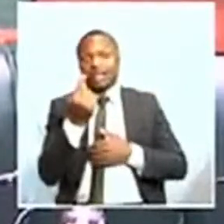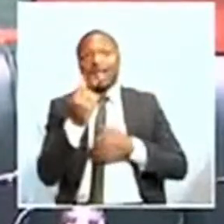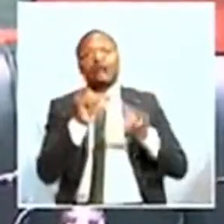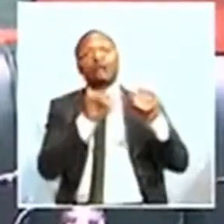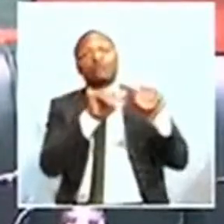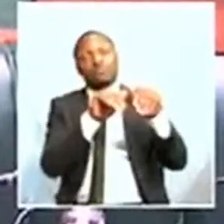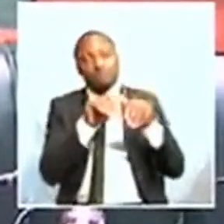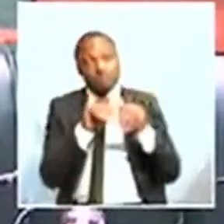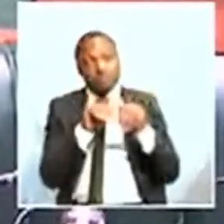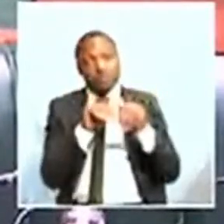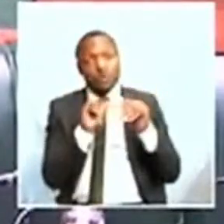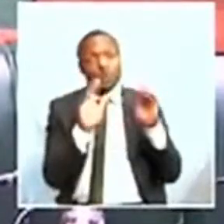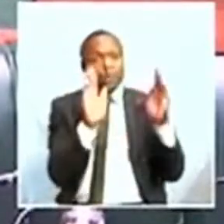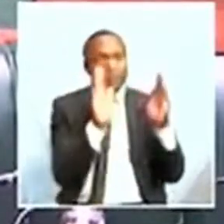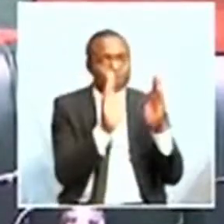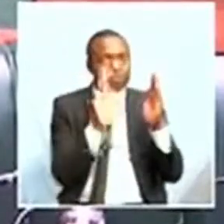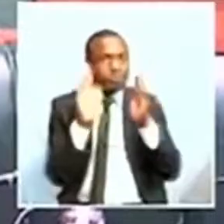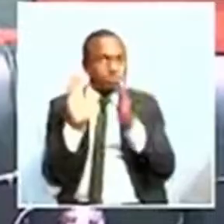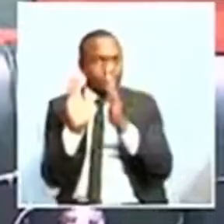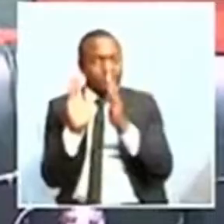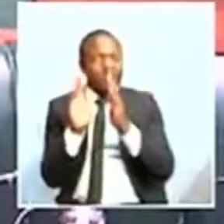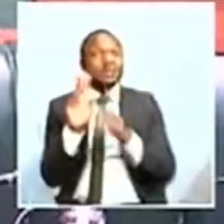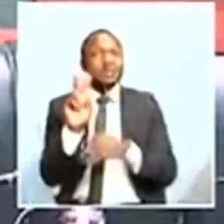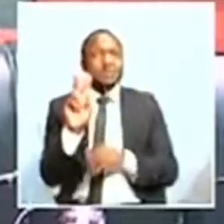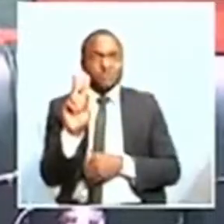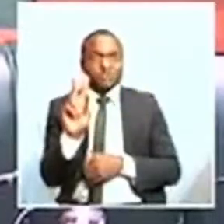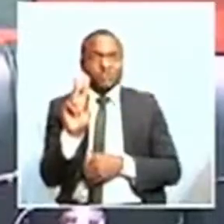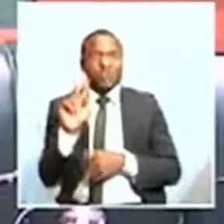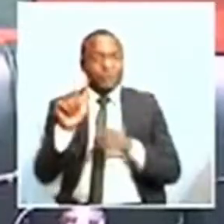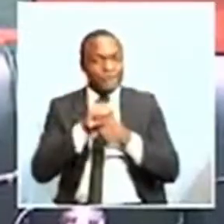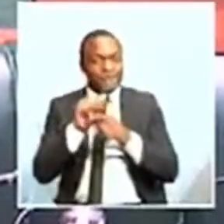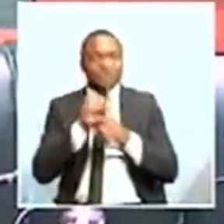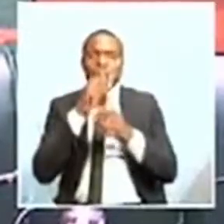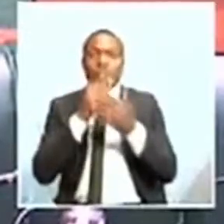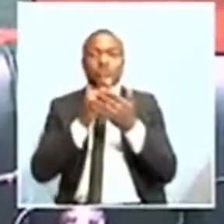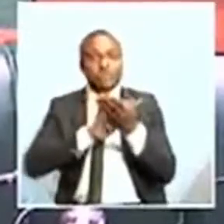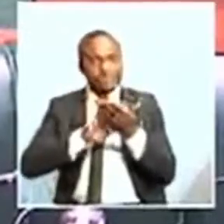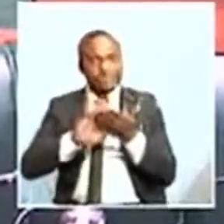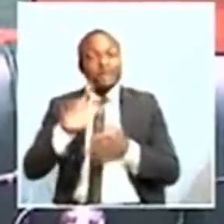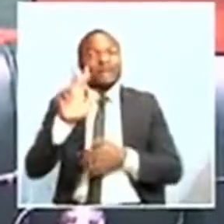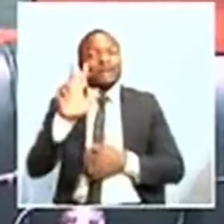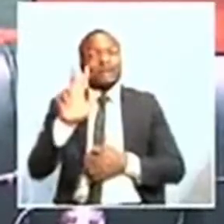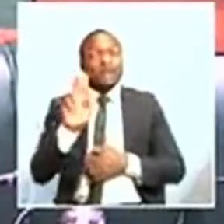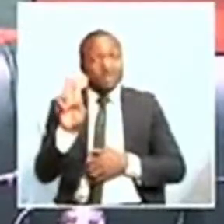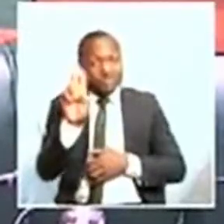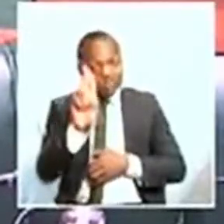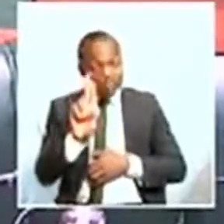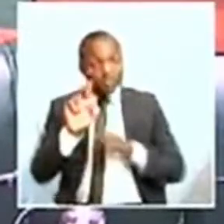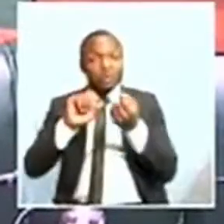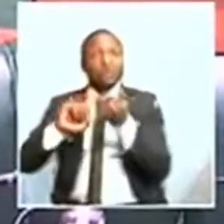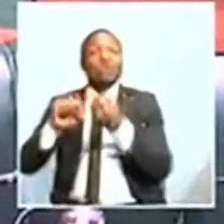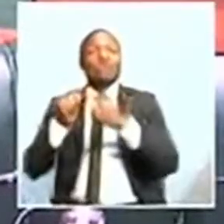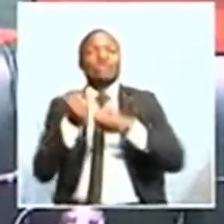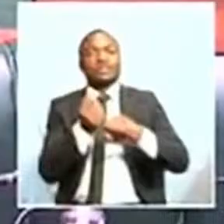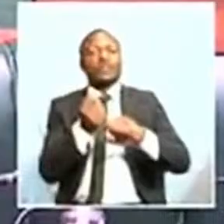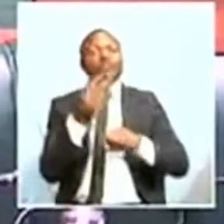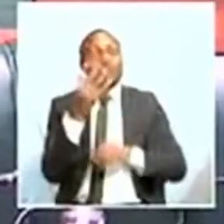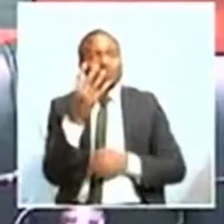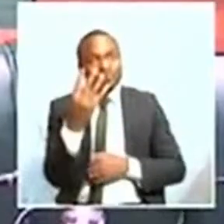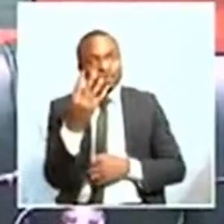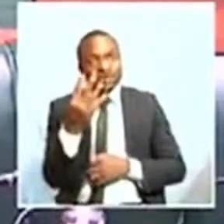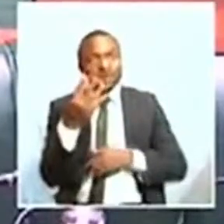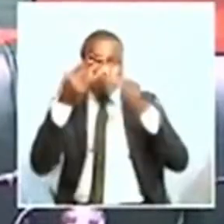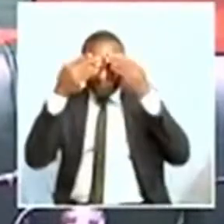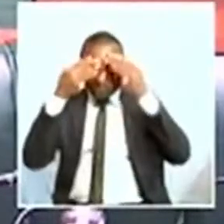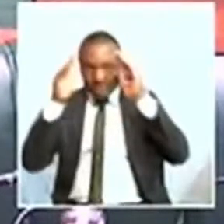contact. 2, practice good hygiene. 3, use protection. 4, be